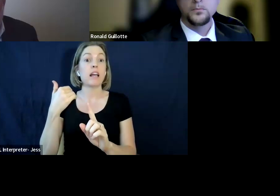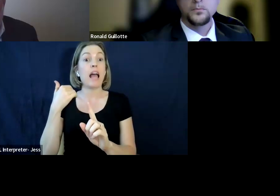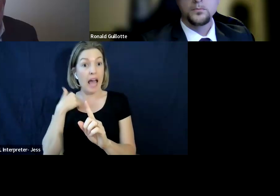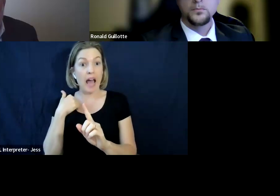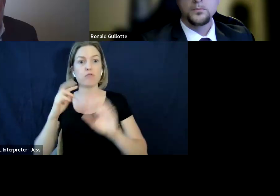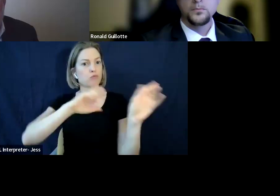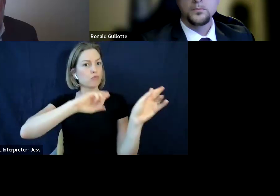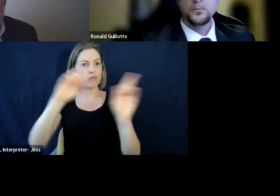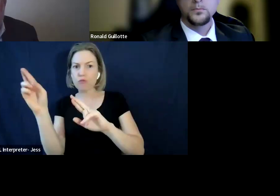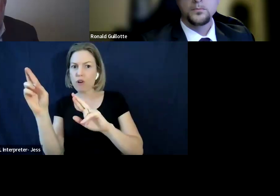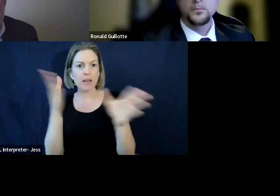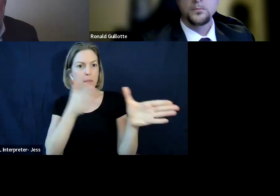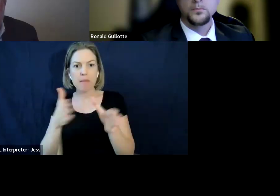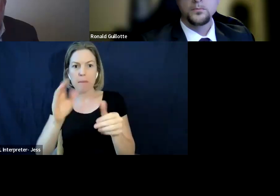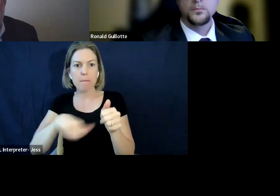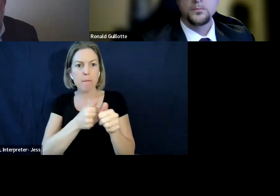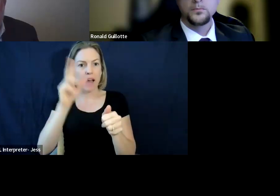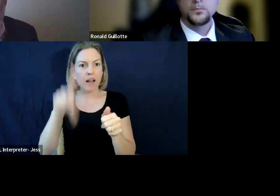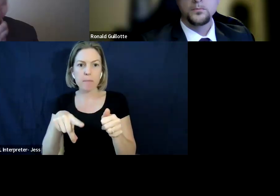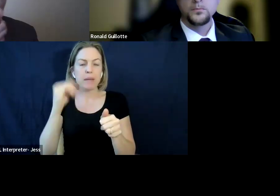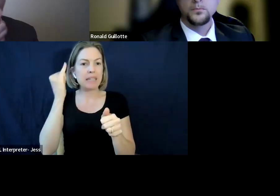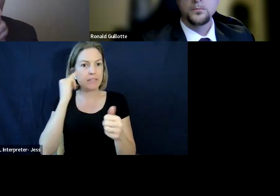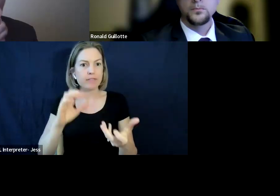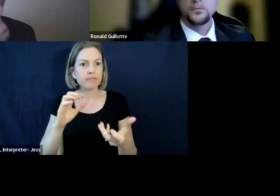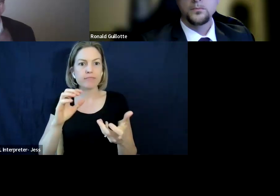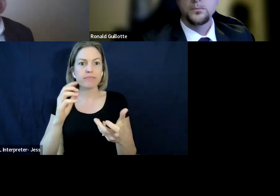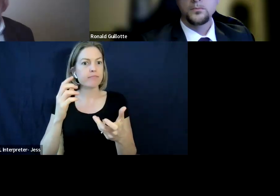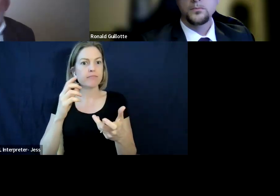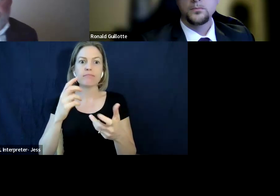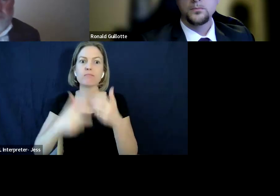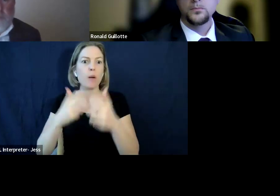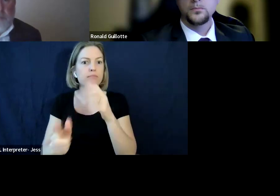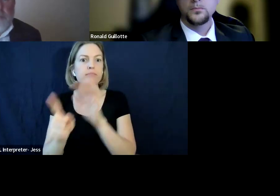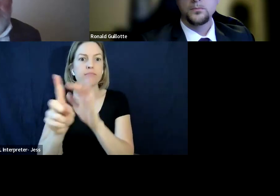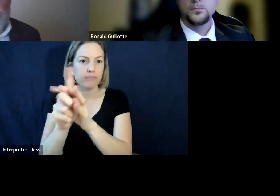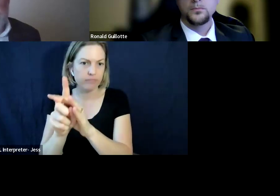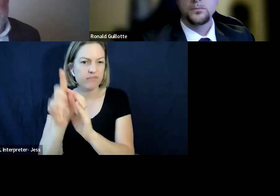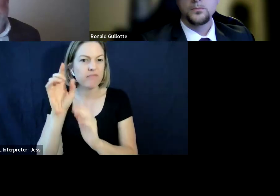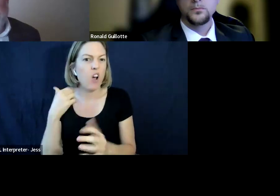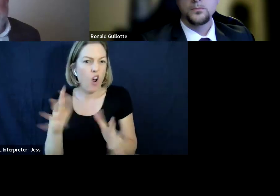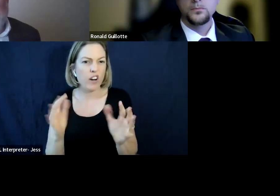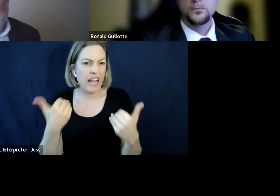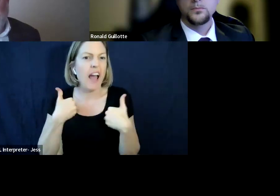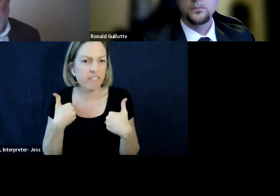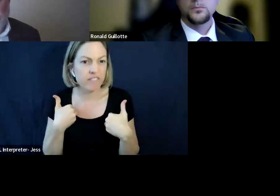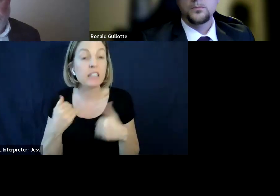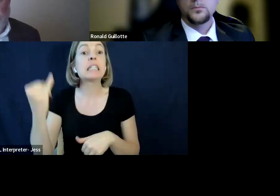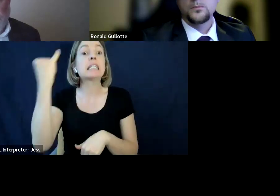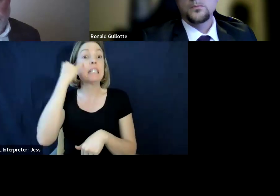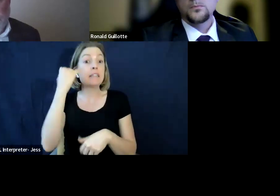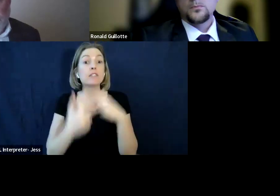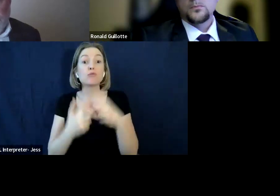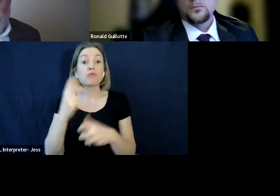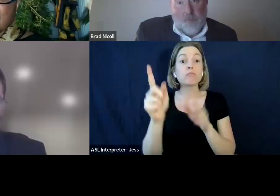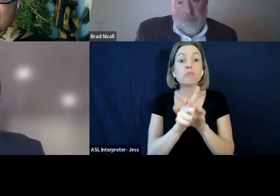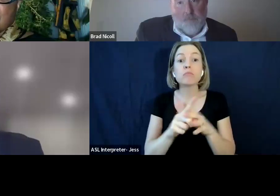measures in it as part of the plan to be approved. So, if there are issues like perhaps